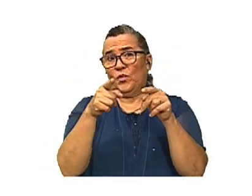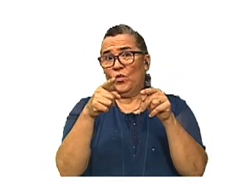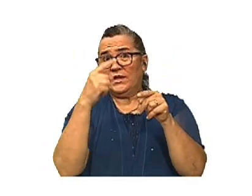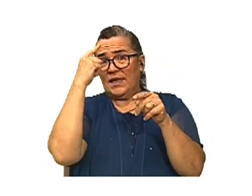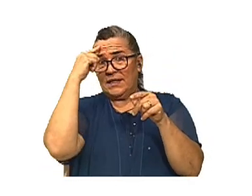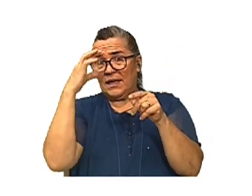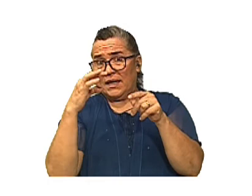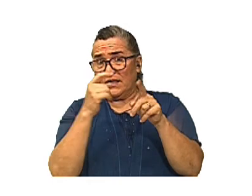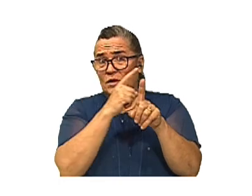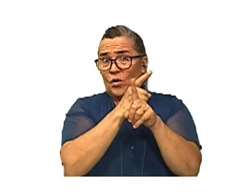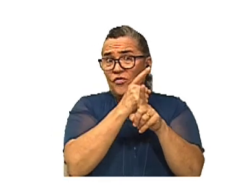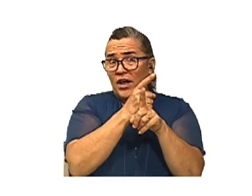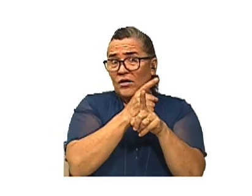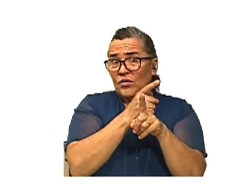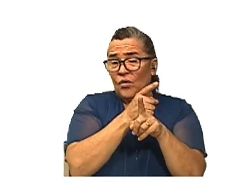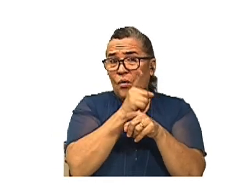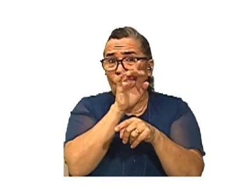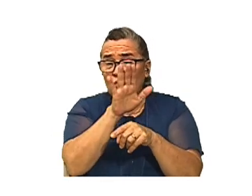they correct?